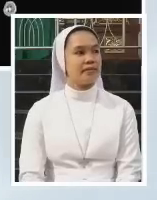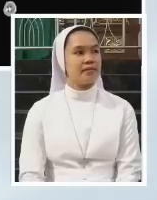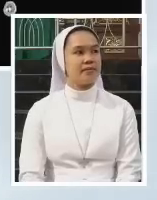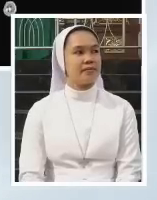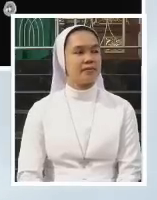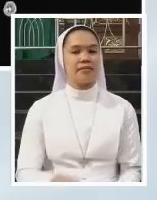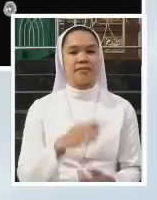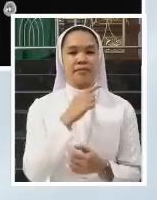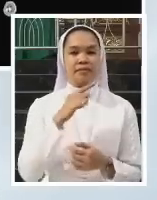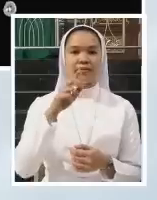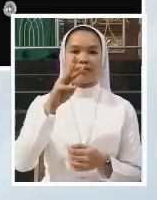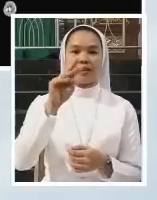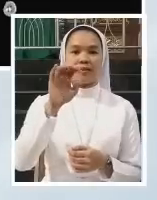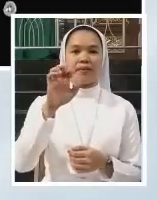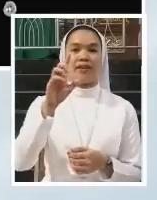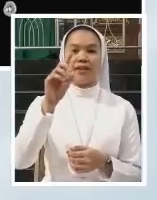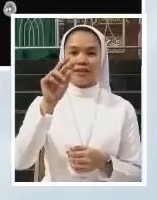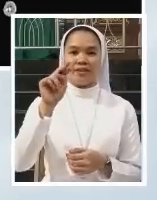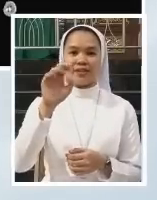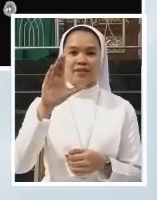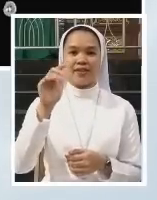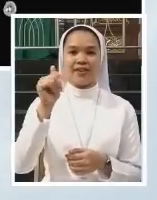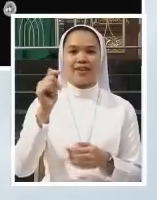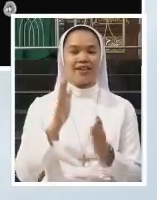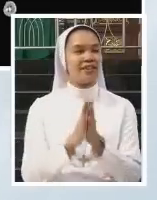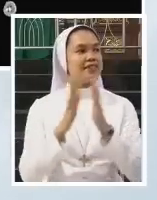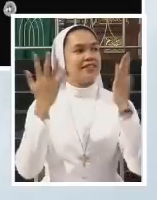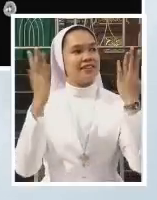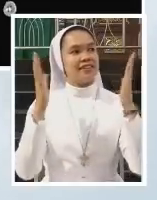Father Romeo Dunacao.